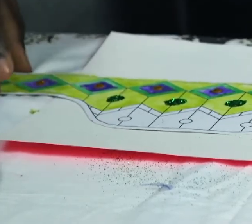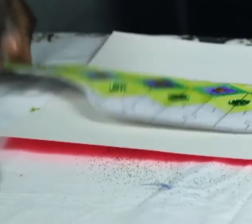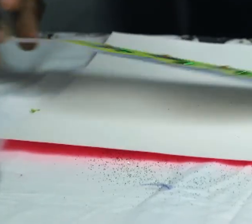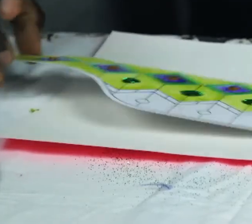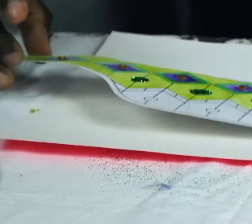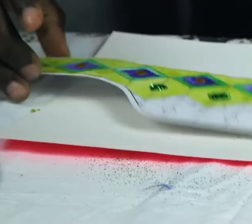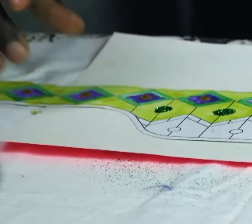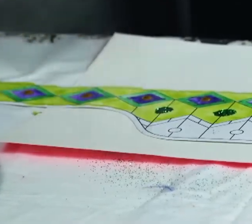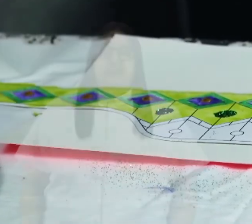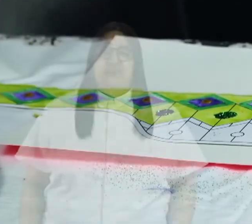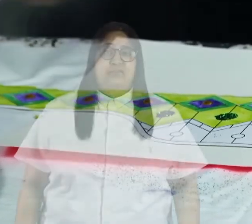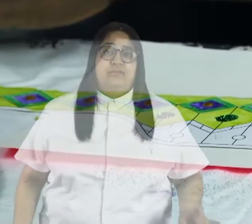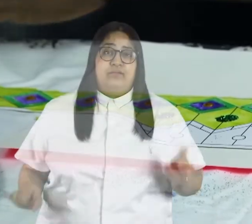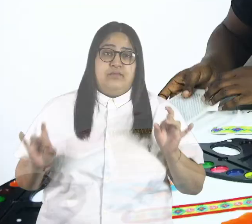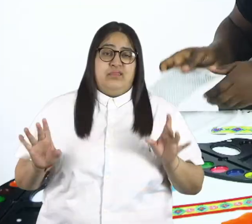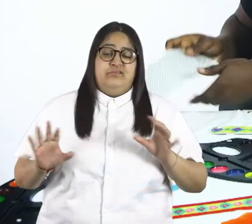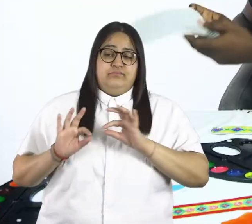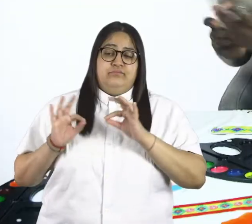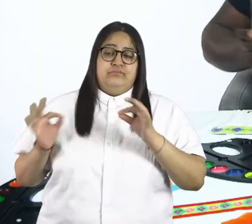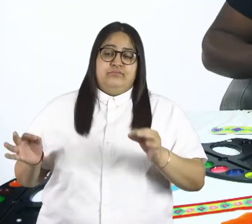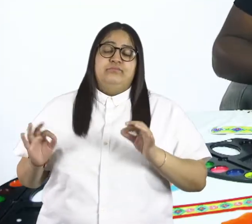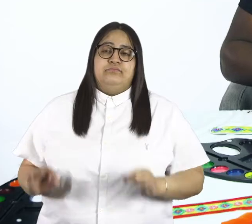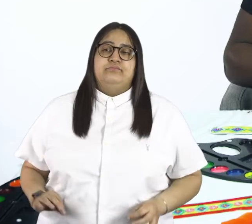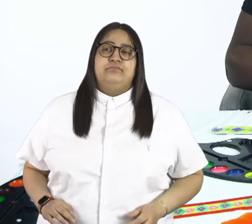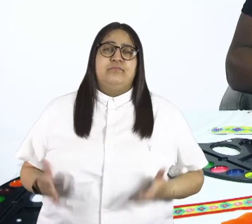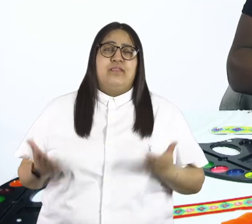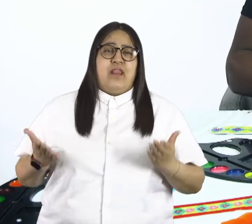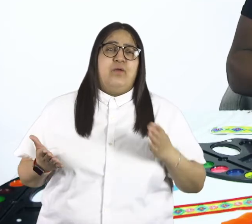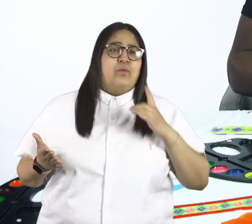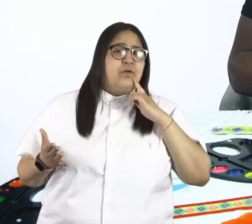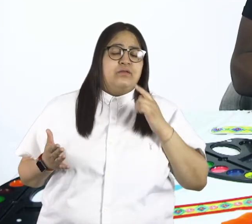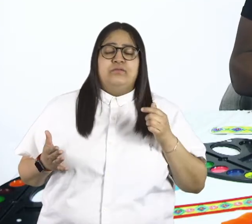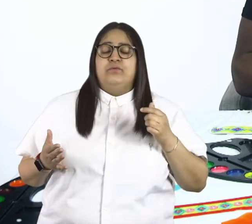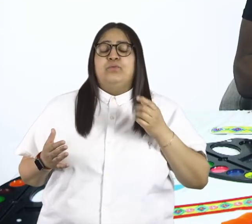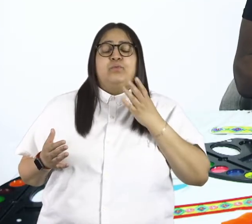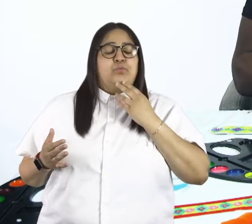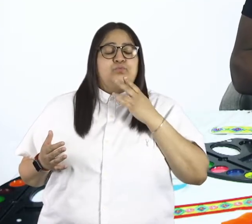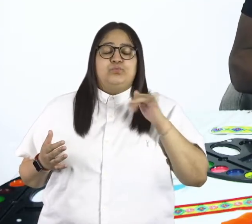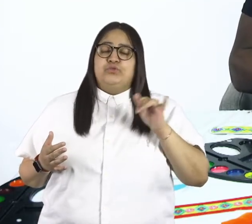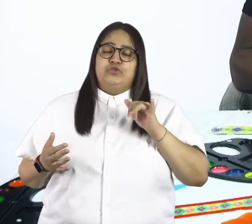Cool, all stuck on. And we're now gonna move on to our clear.